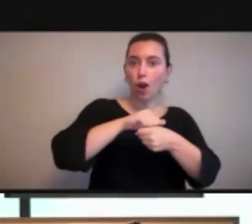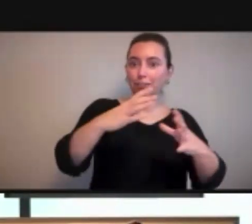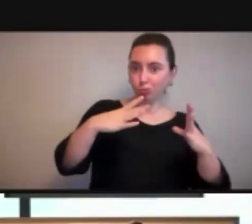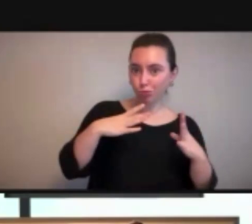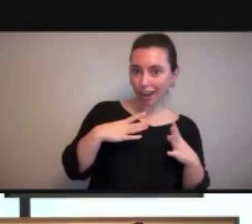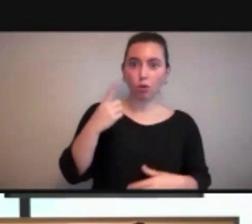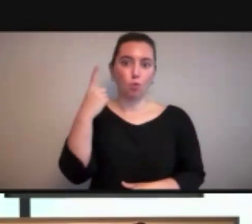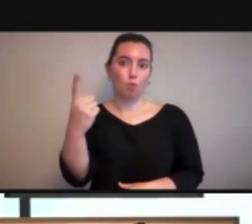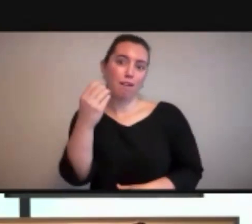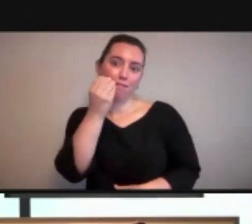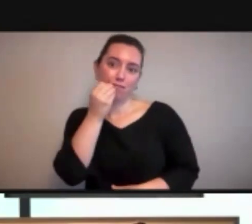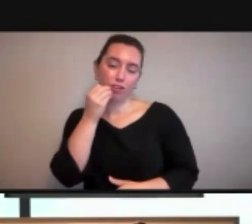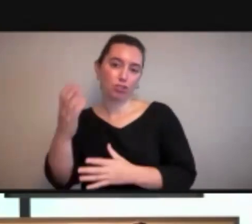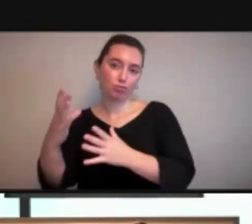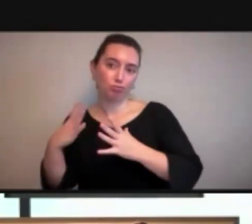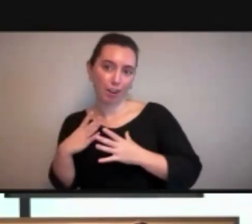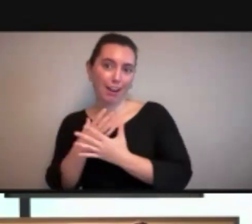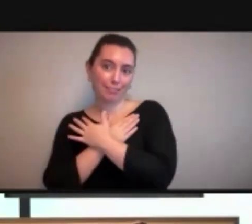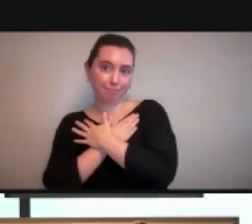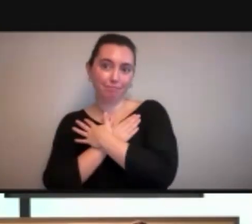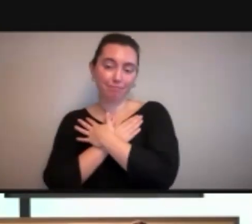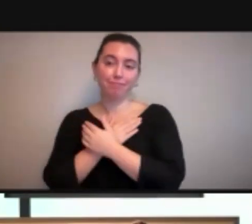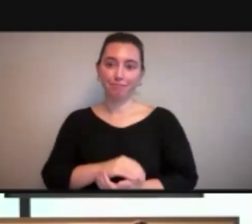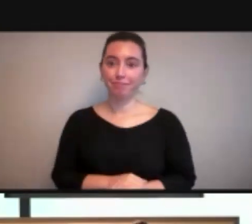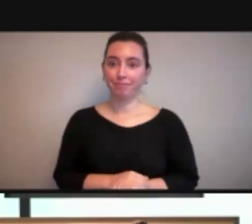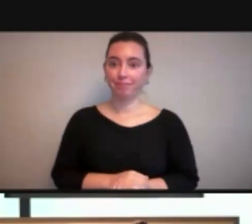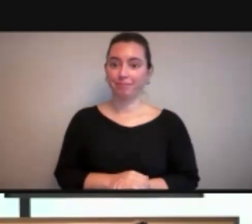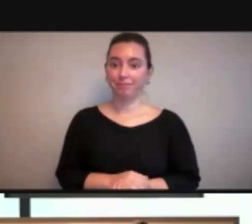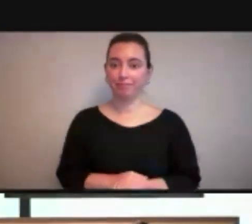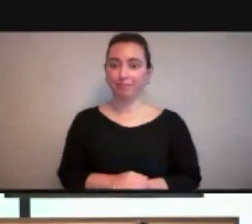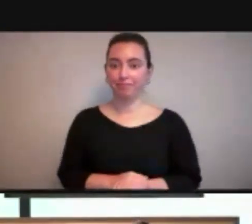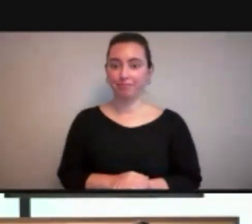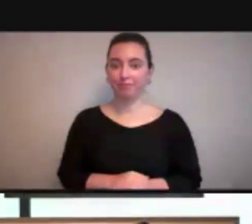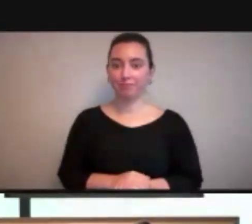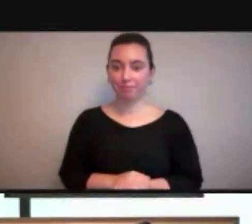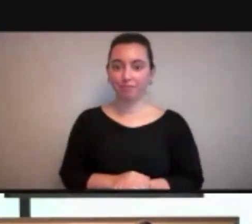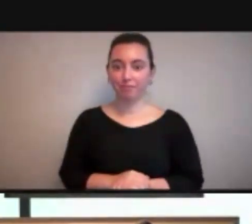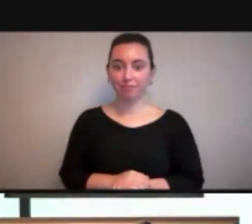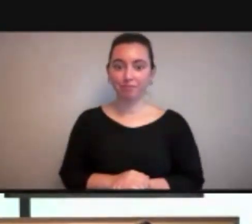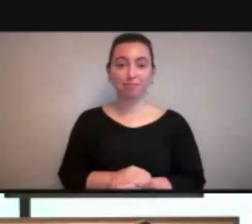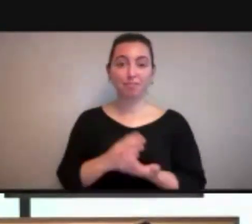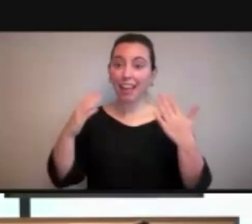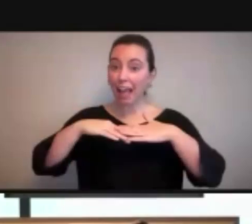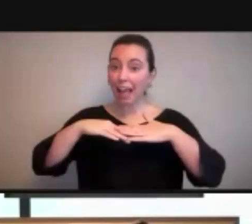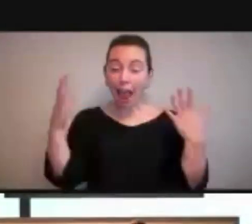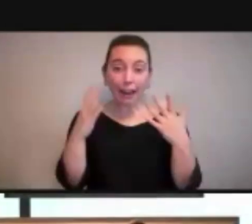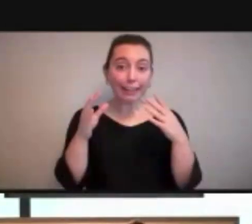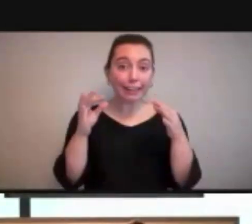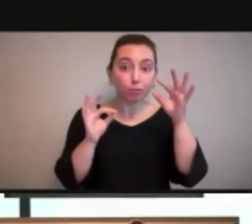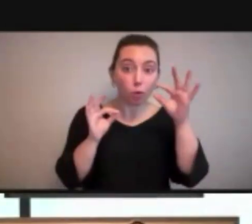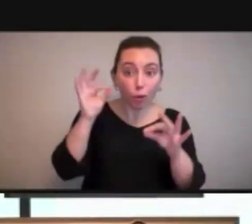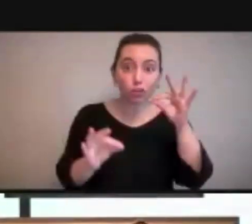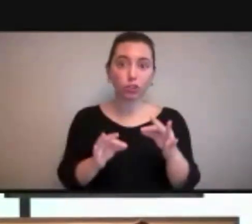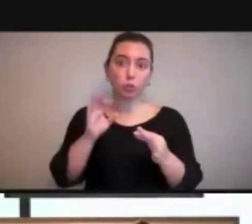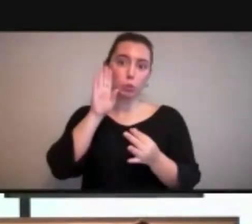do appreciate any questions, and we'll try to respond to them as soon as we can, or as much as we can. And the